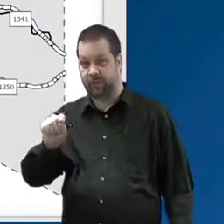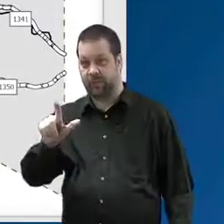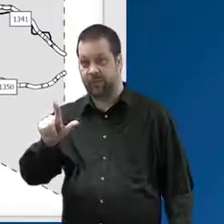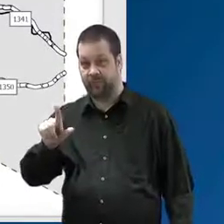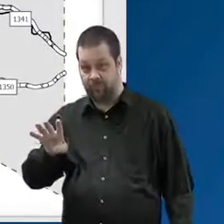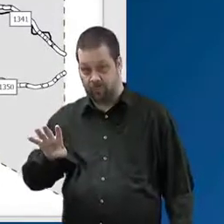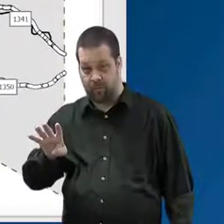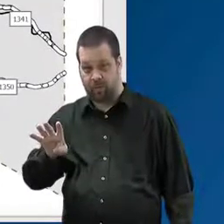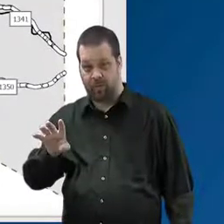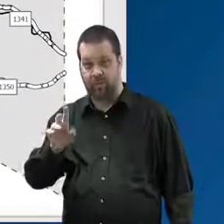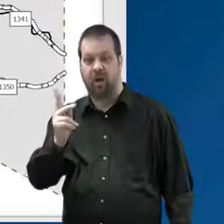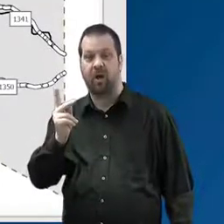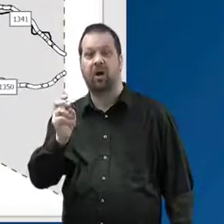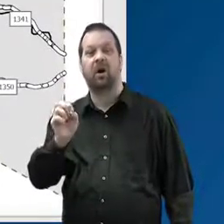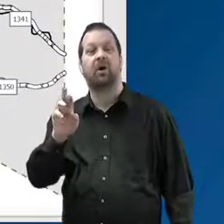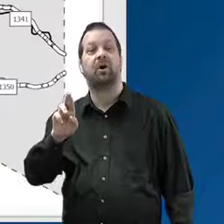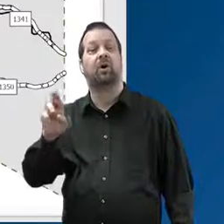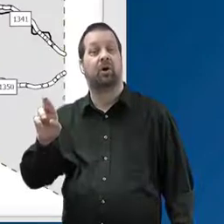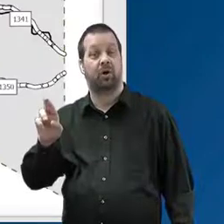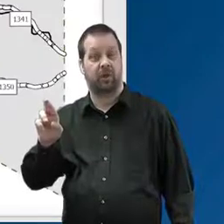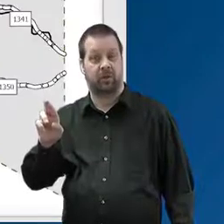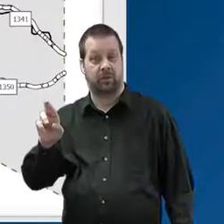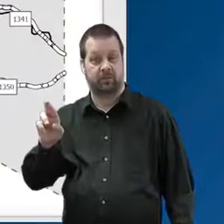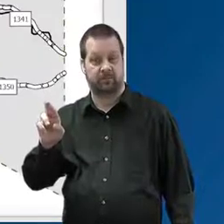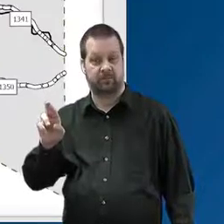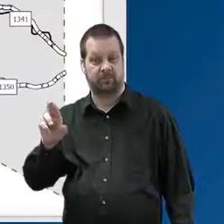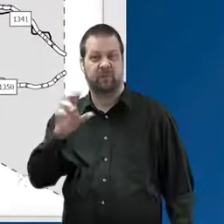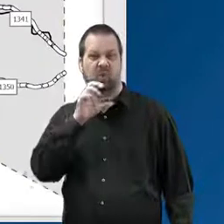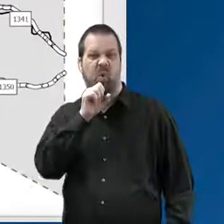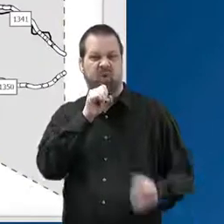and those projects are highlighted in orange as well.